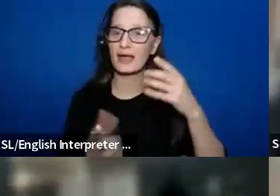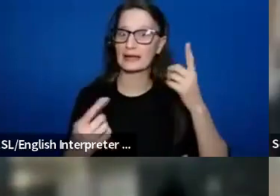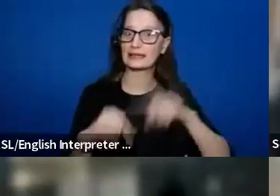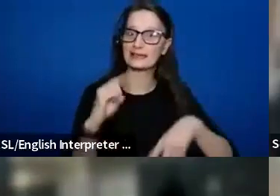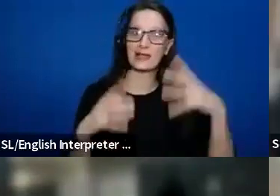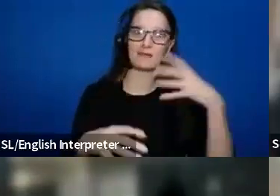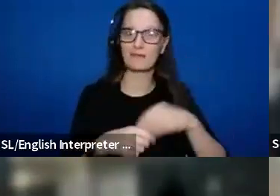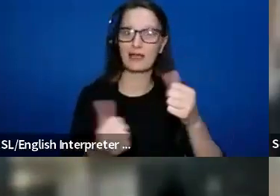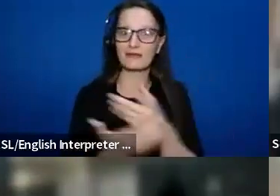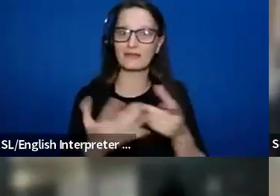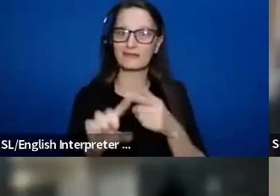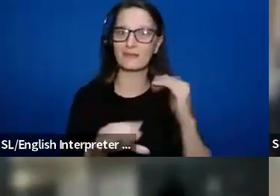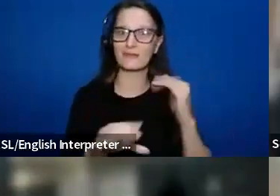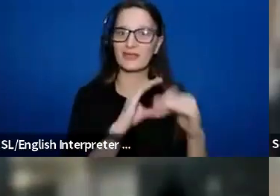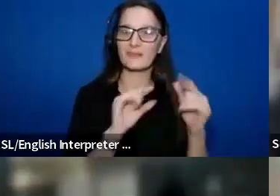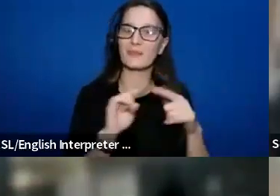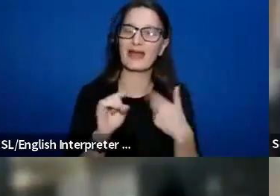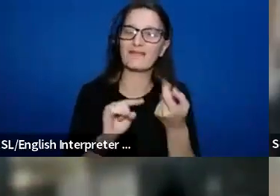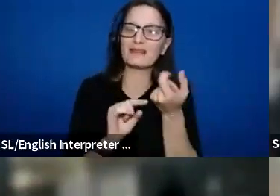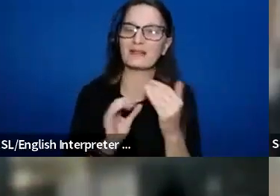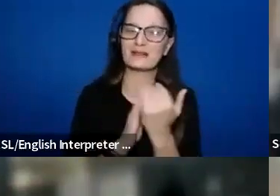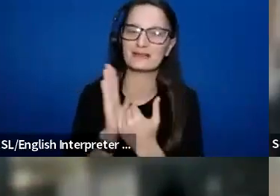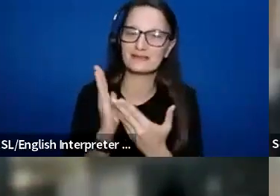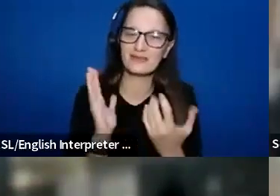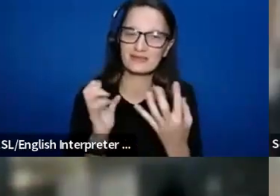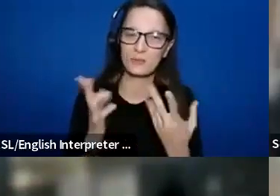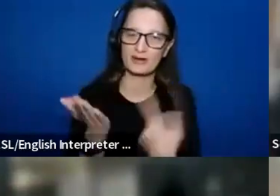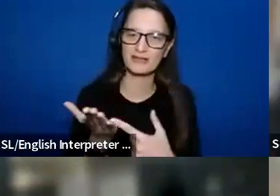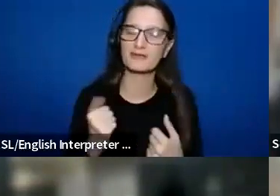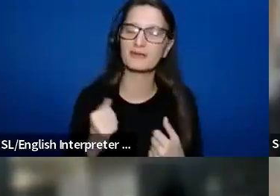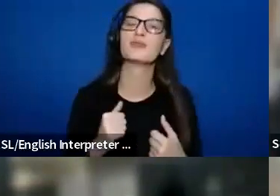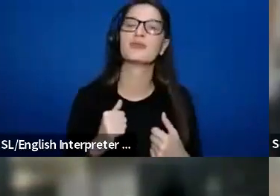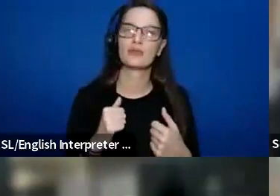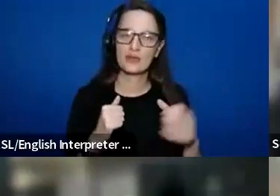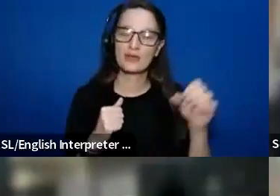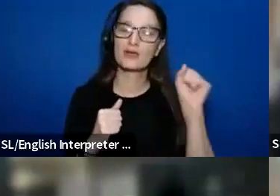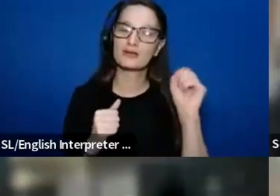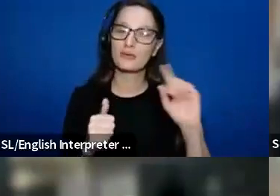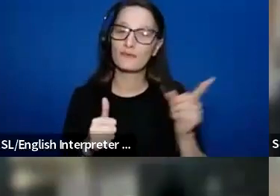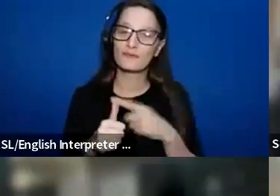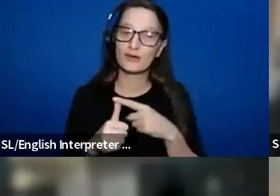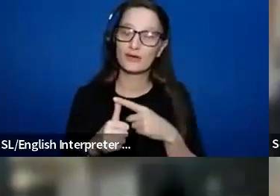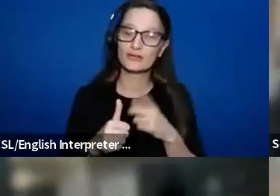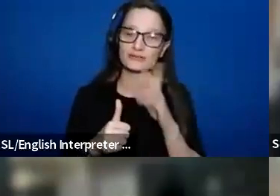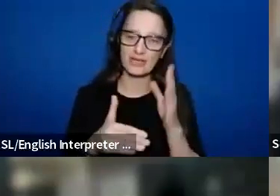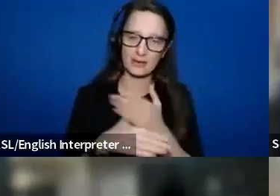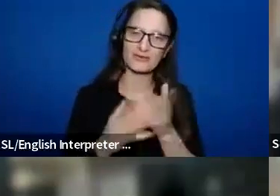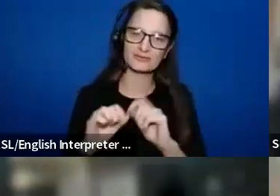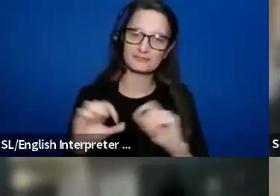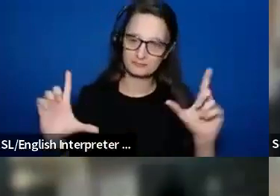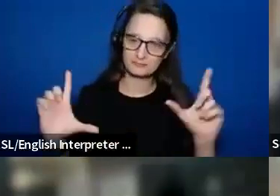had a little list of things I wanted to cover. So the first, I will share my screen